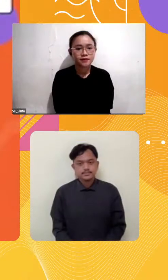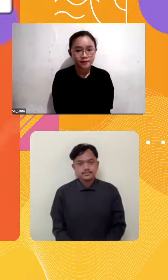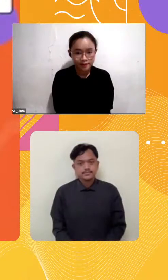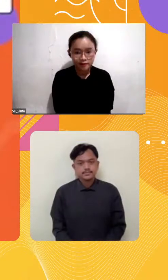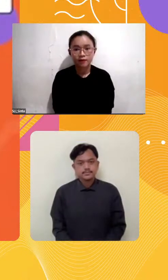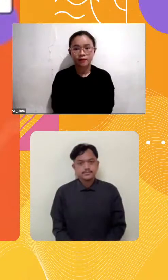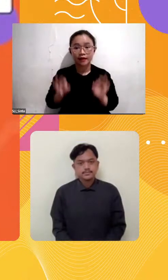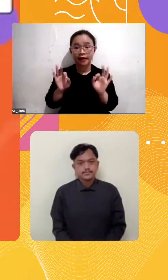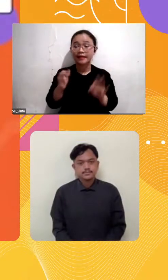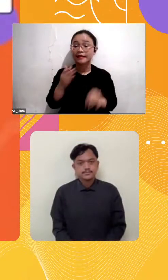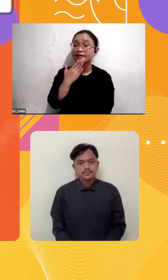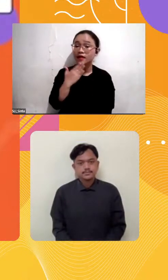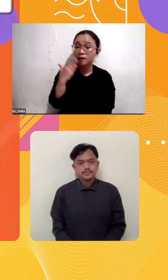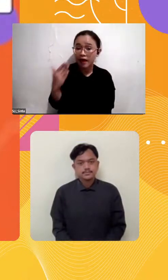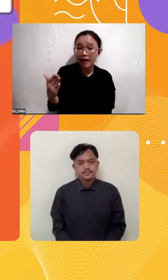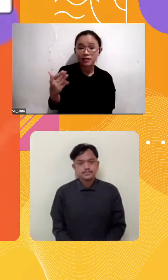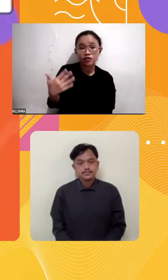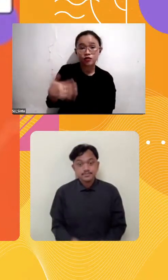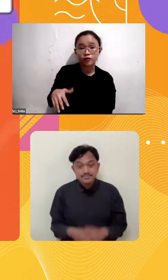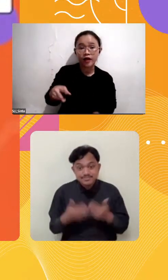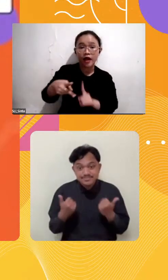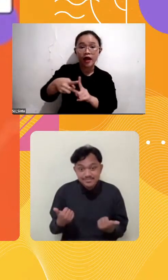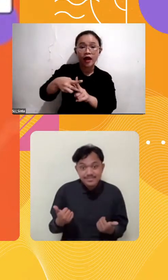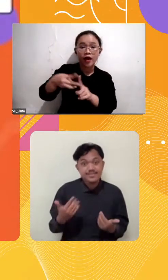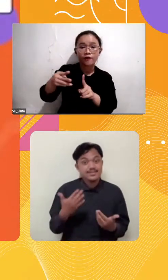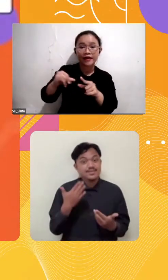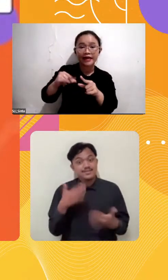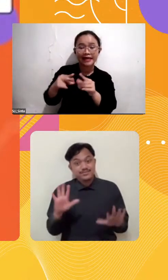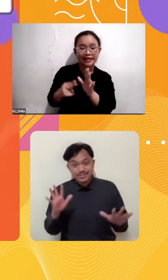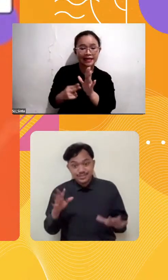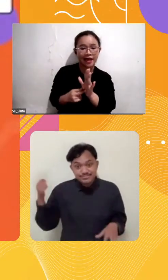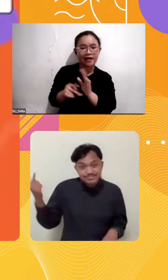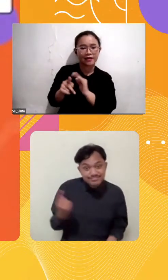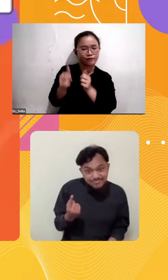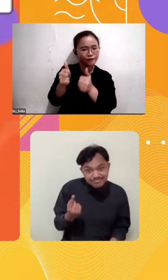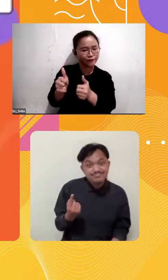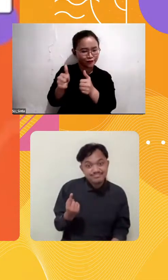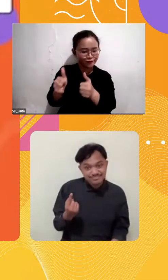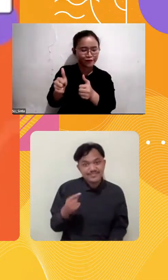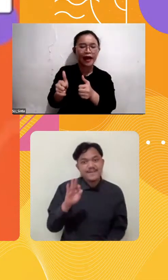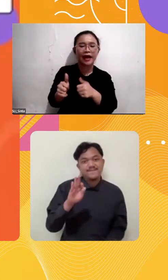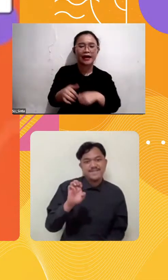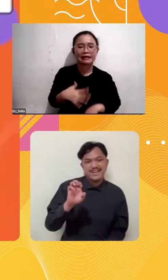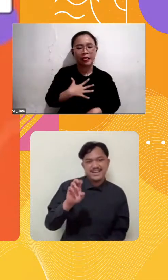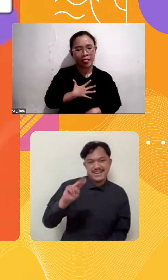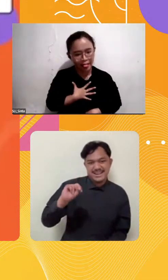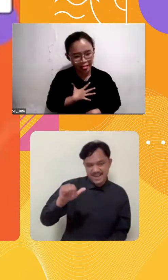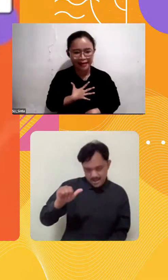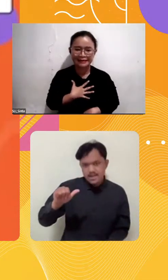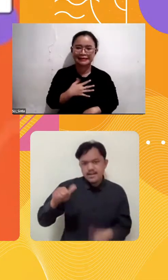Okay, thank you very much, Varian. That's a long and tight and yeah,